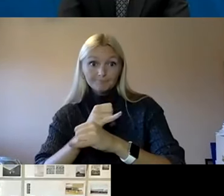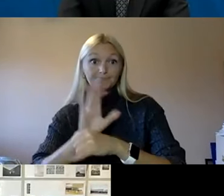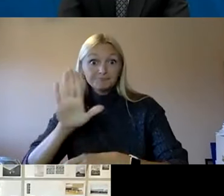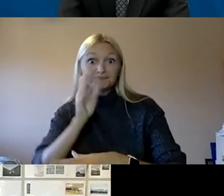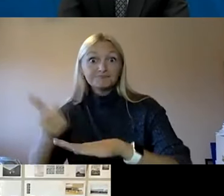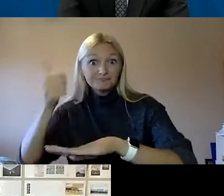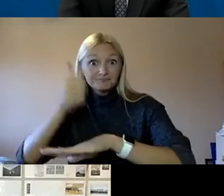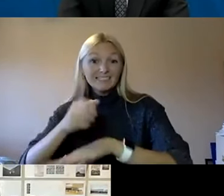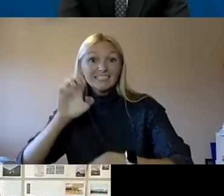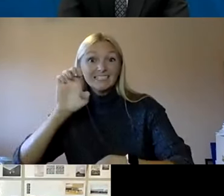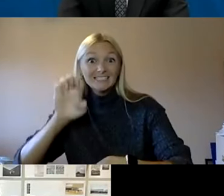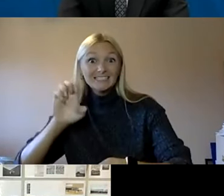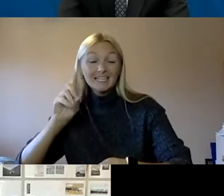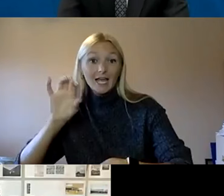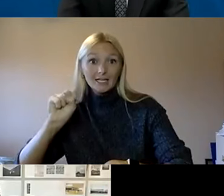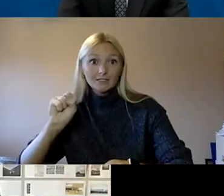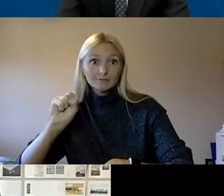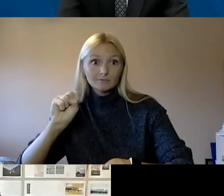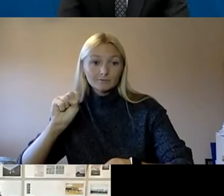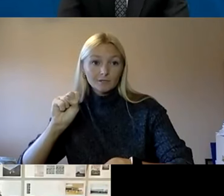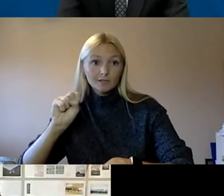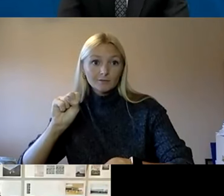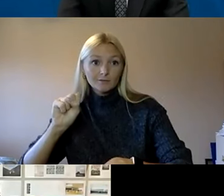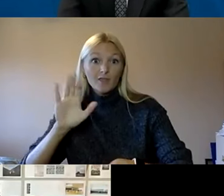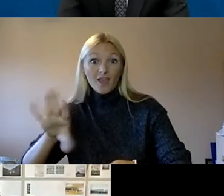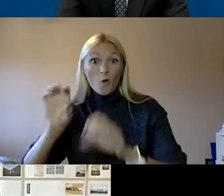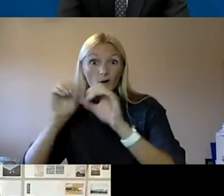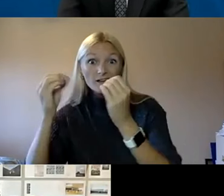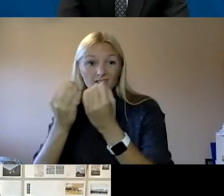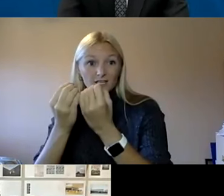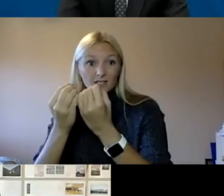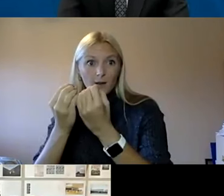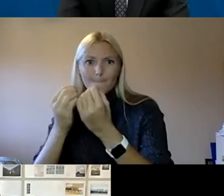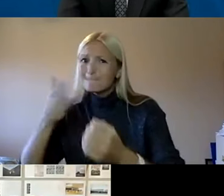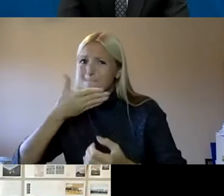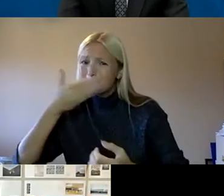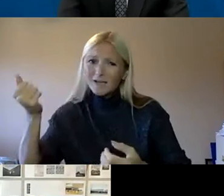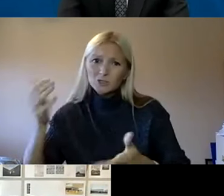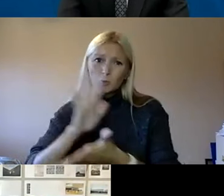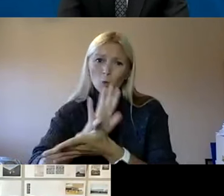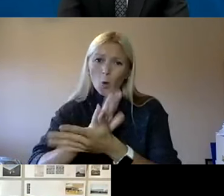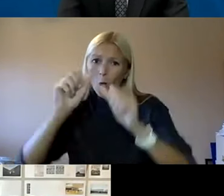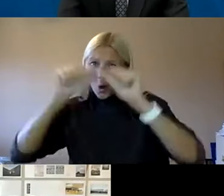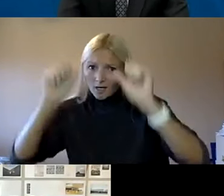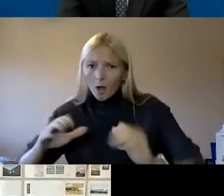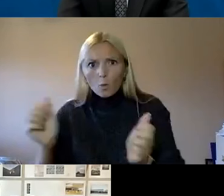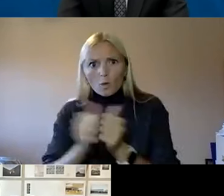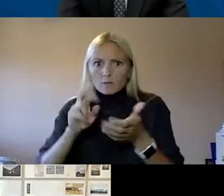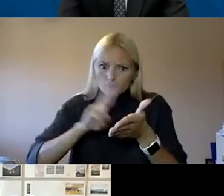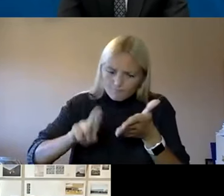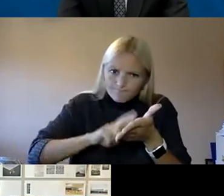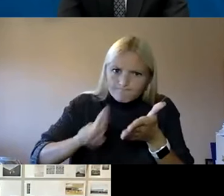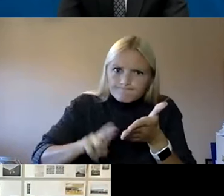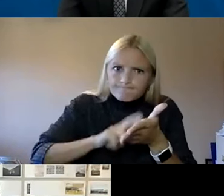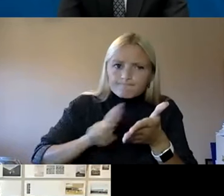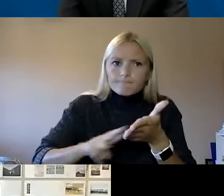established EDI as an umbrella organization that brings together the best school architecture with research-driven